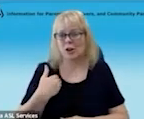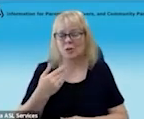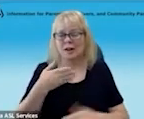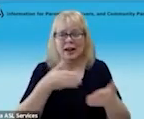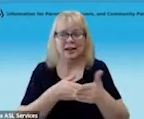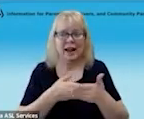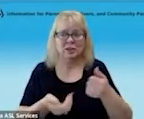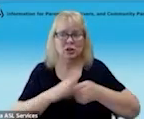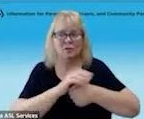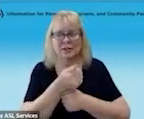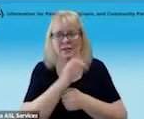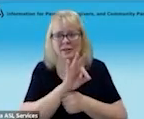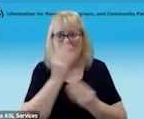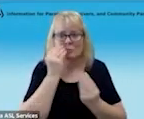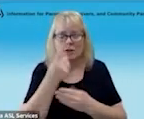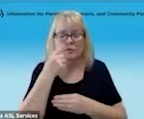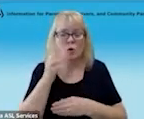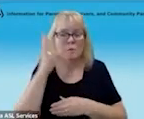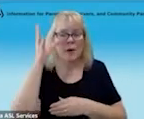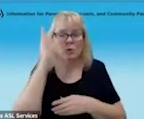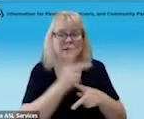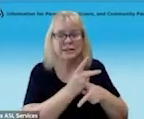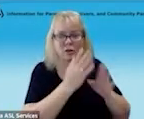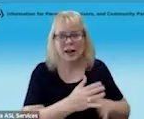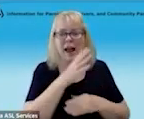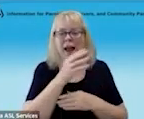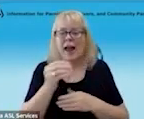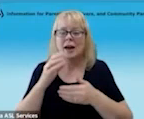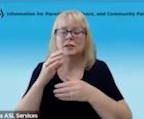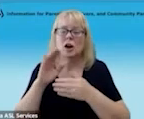leave, please remember to visit the webinar webpage at